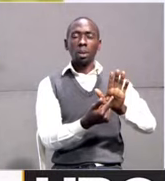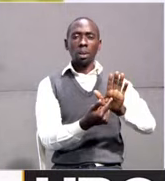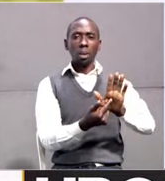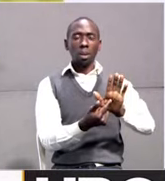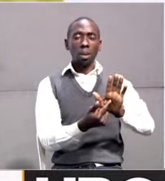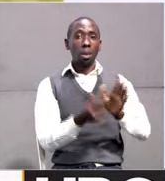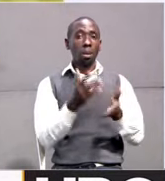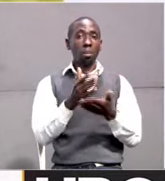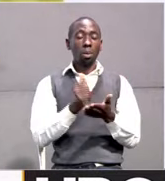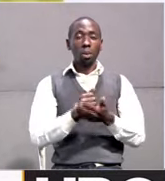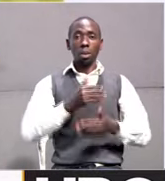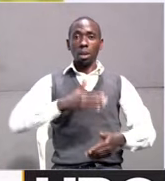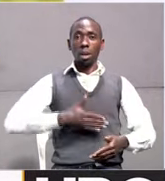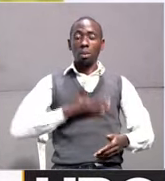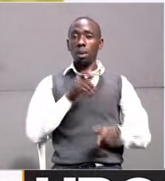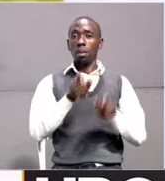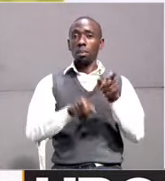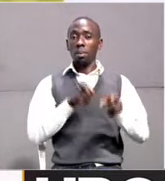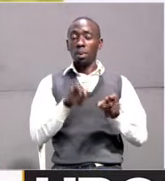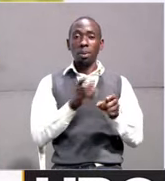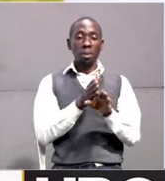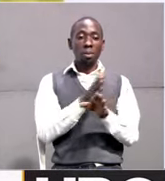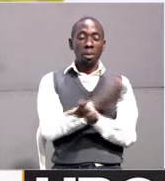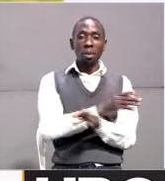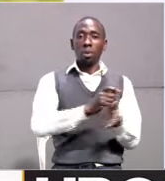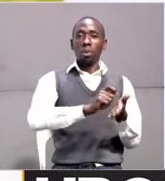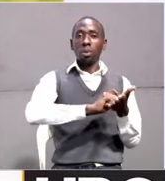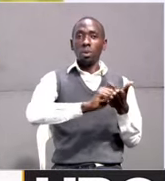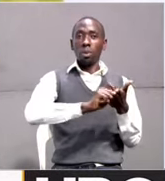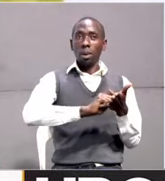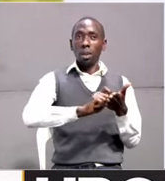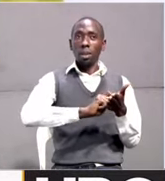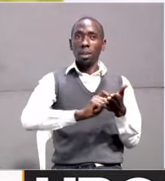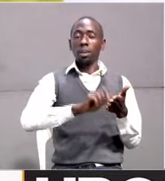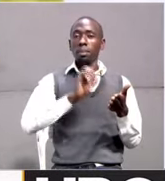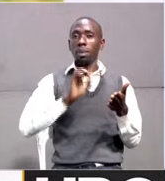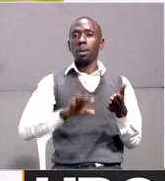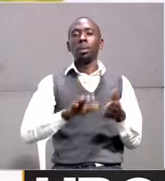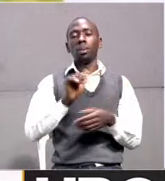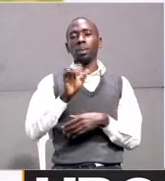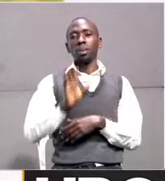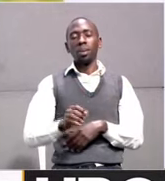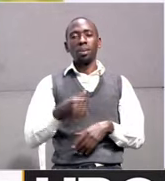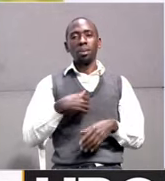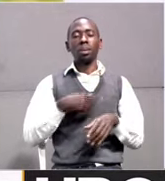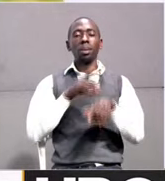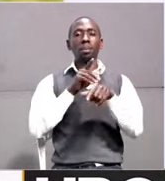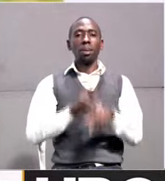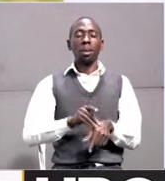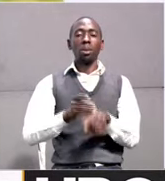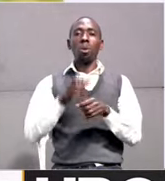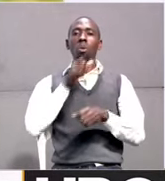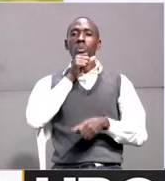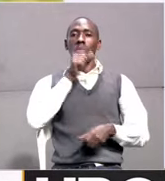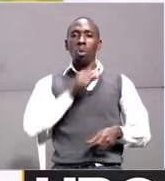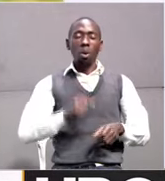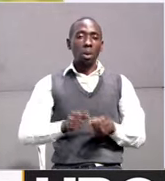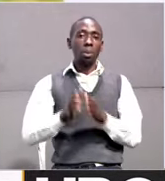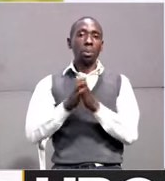because our own people are not writing, so we depend on oral history. But these foreigners who came here first